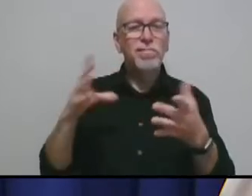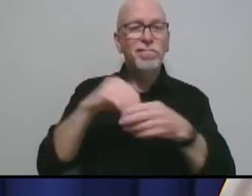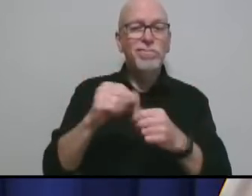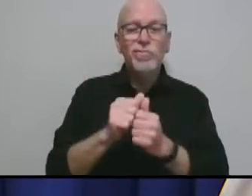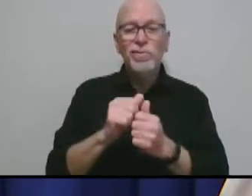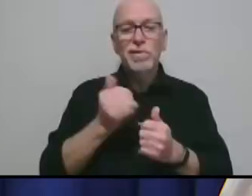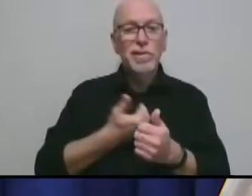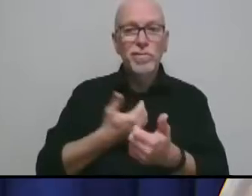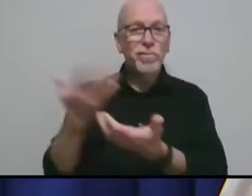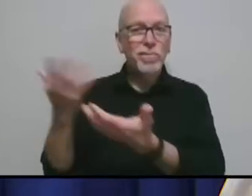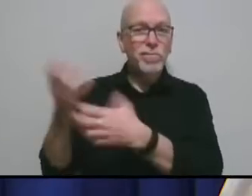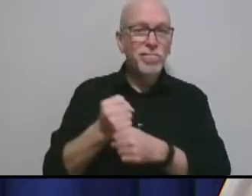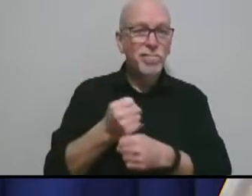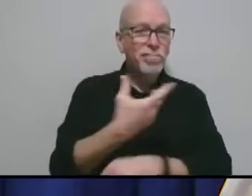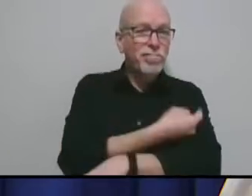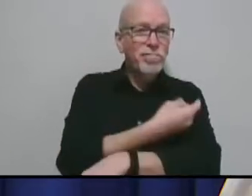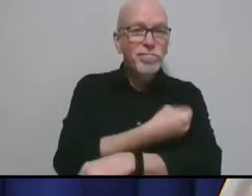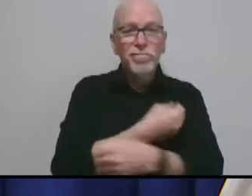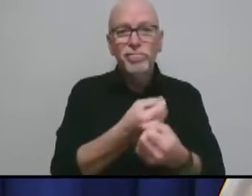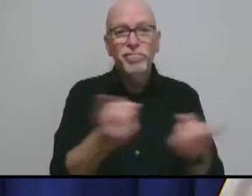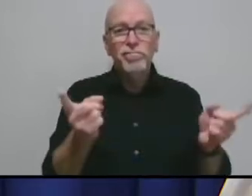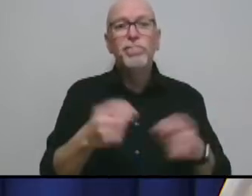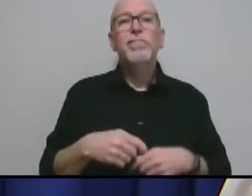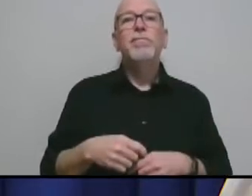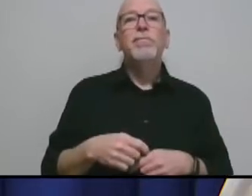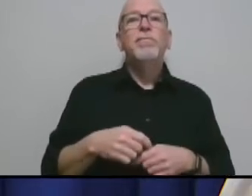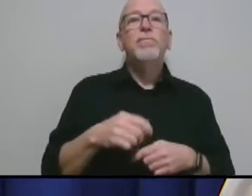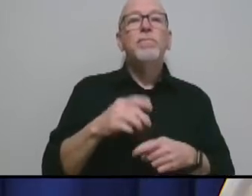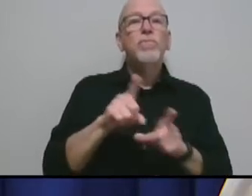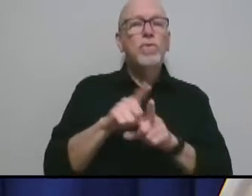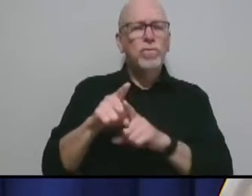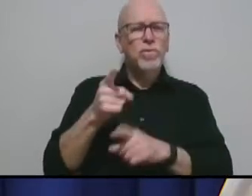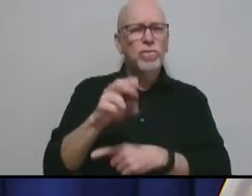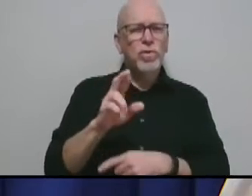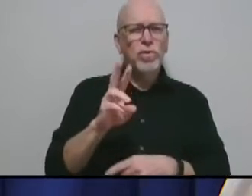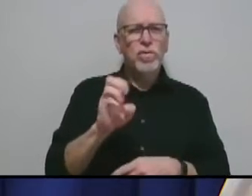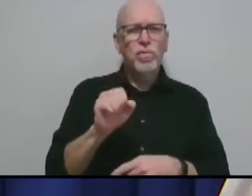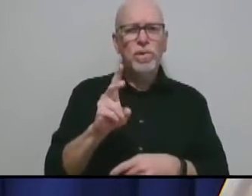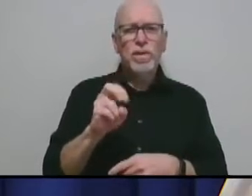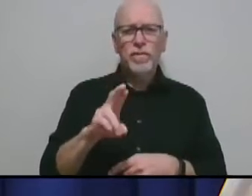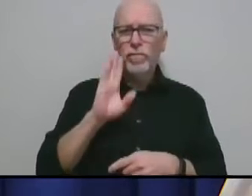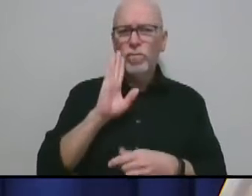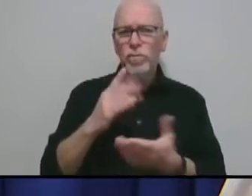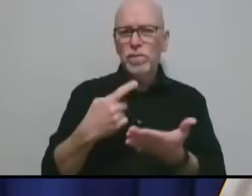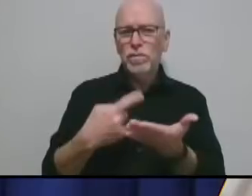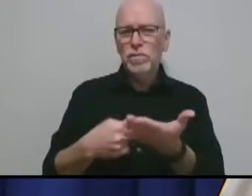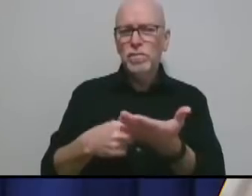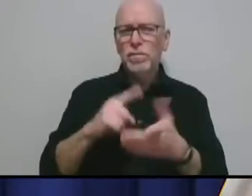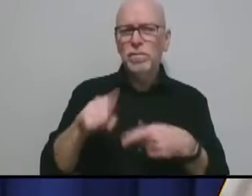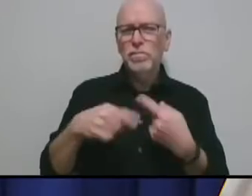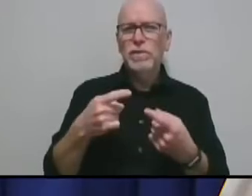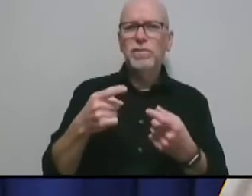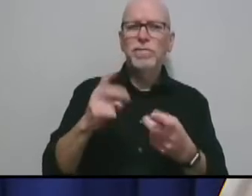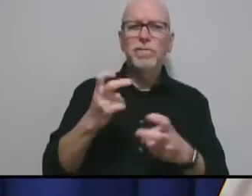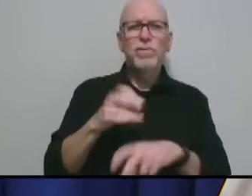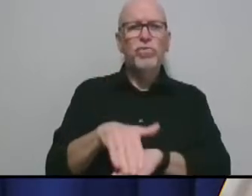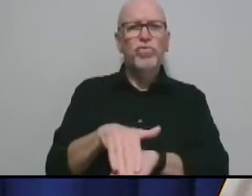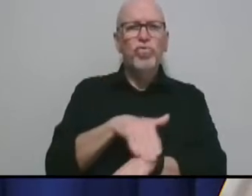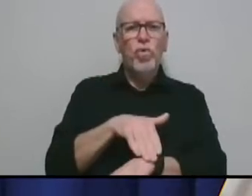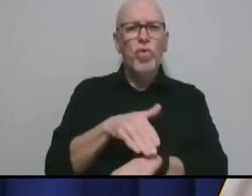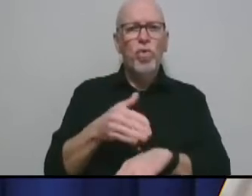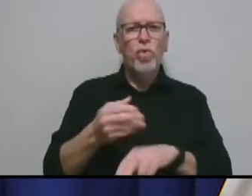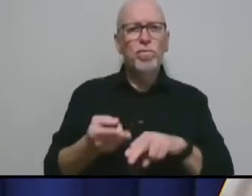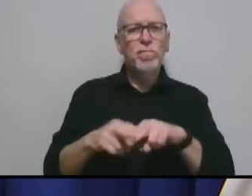demand. Dr. Weaver will also touch on, I believe, kind of the slow uptake in the 50